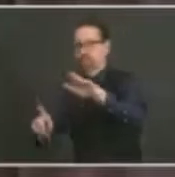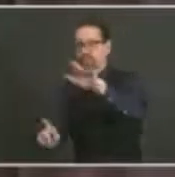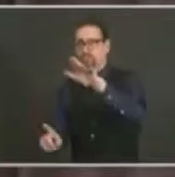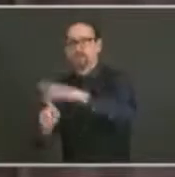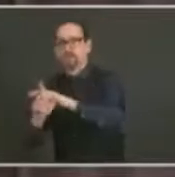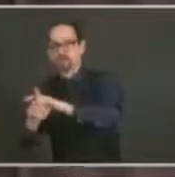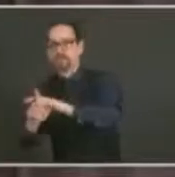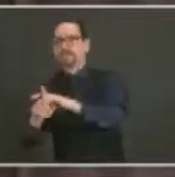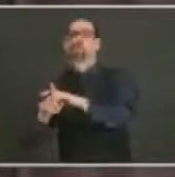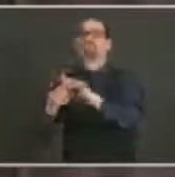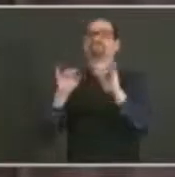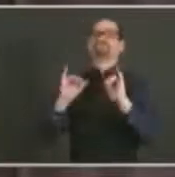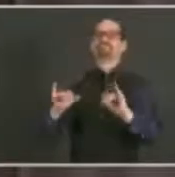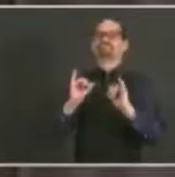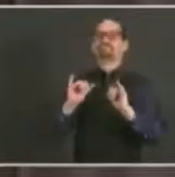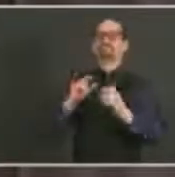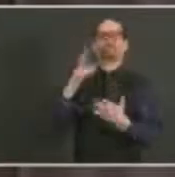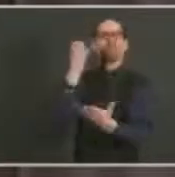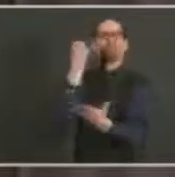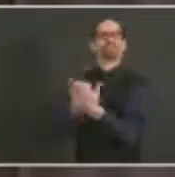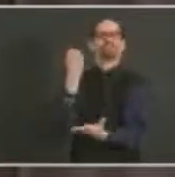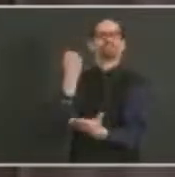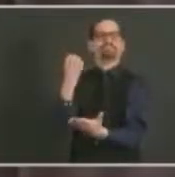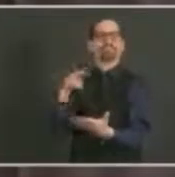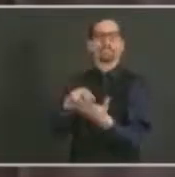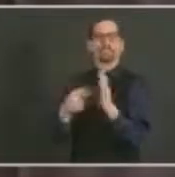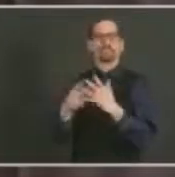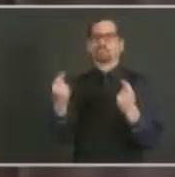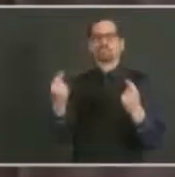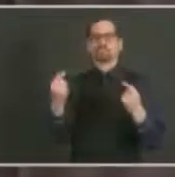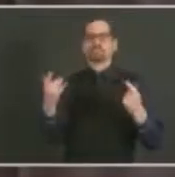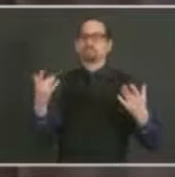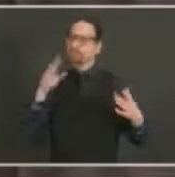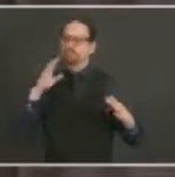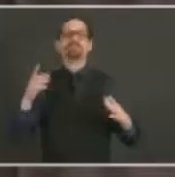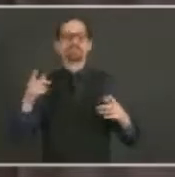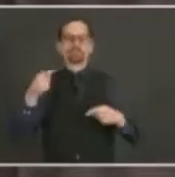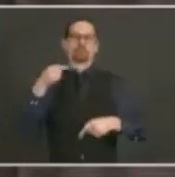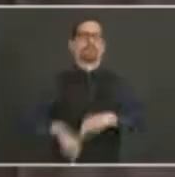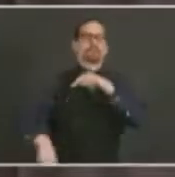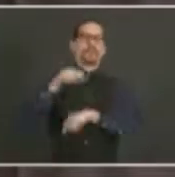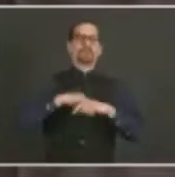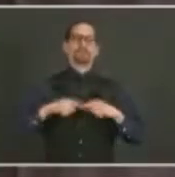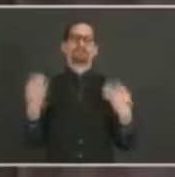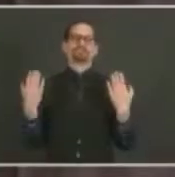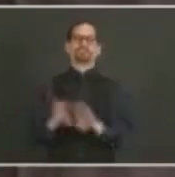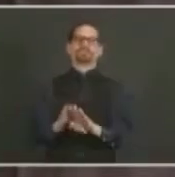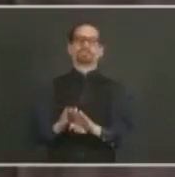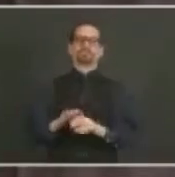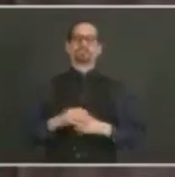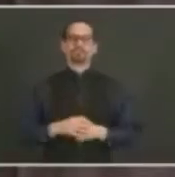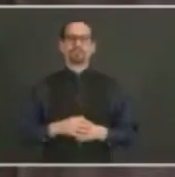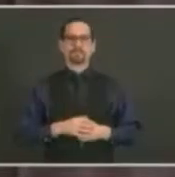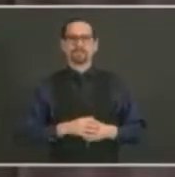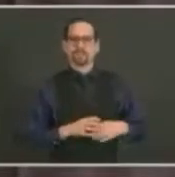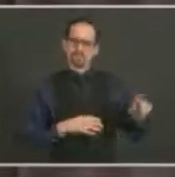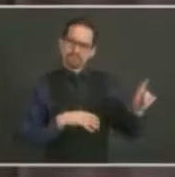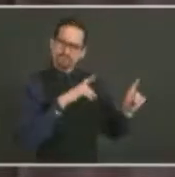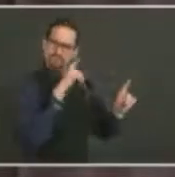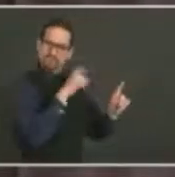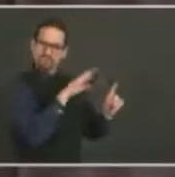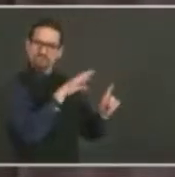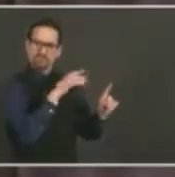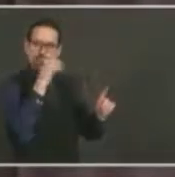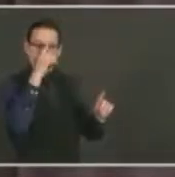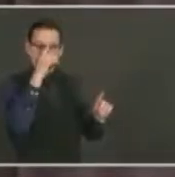contagious virus in place, we absolutely have to close this. Medical experts by name or organization have